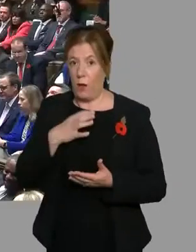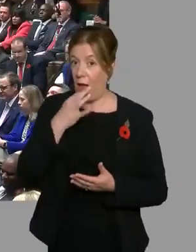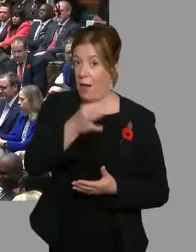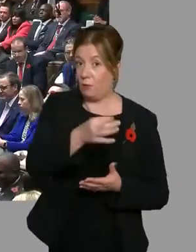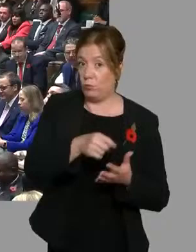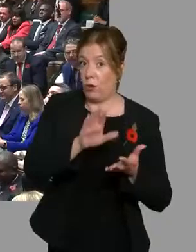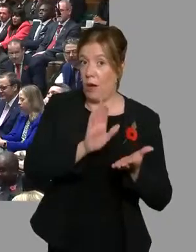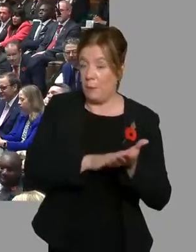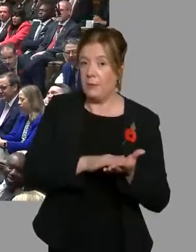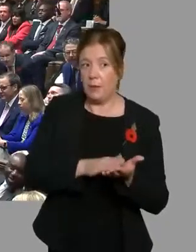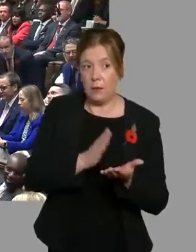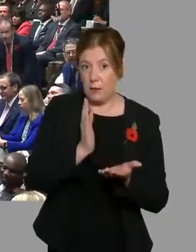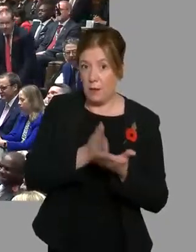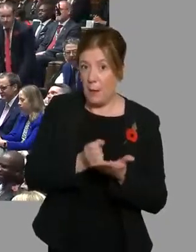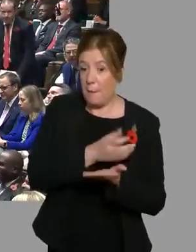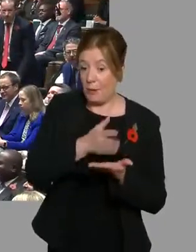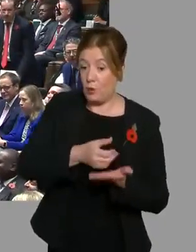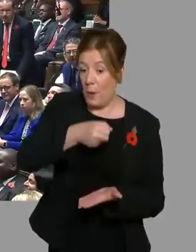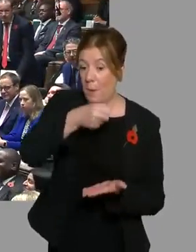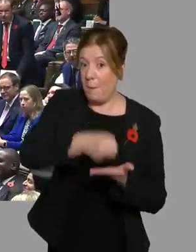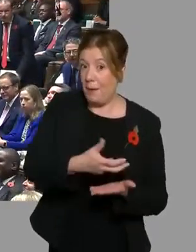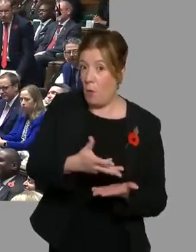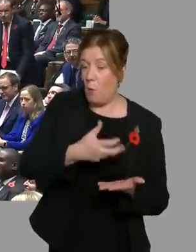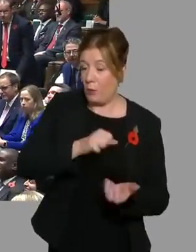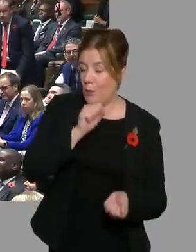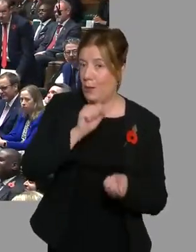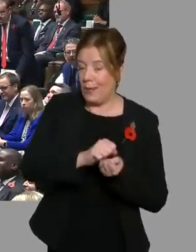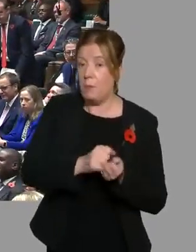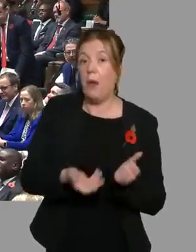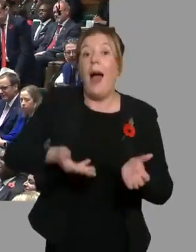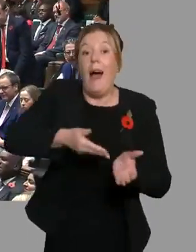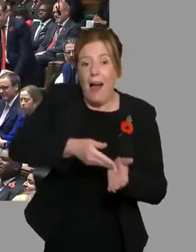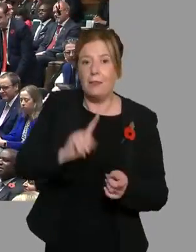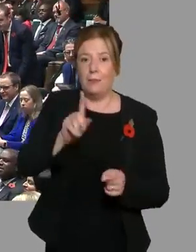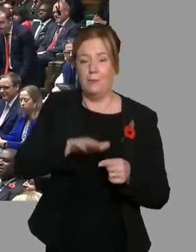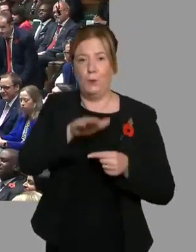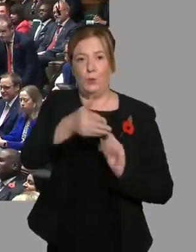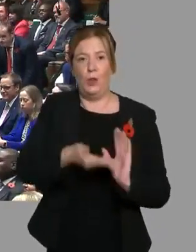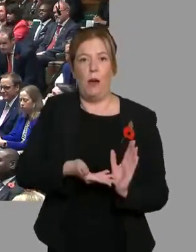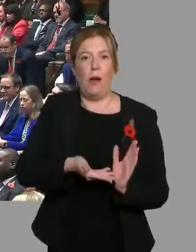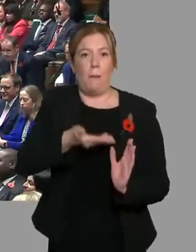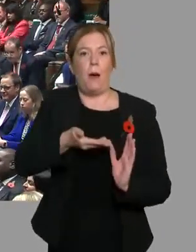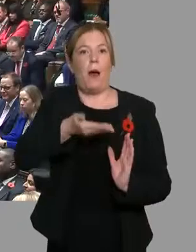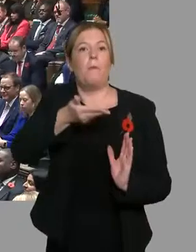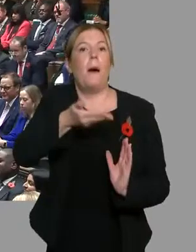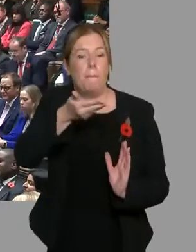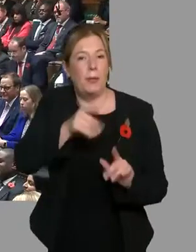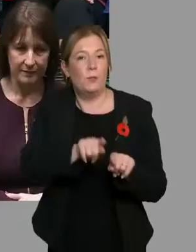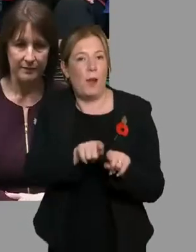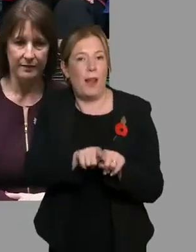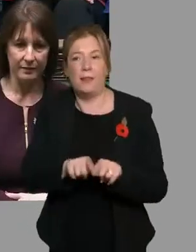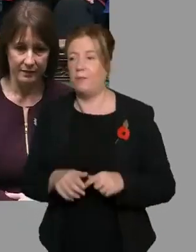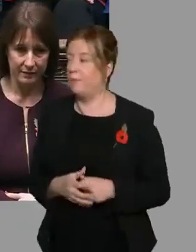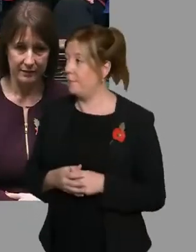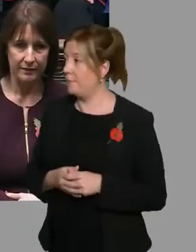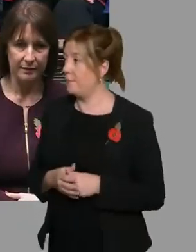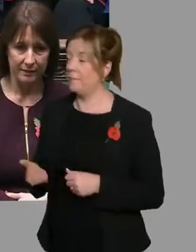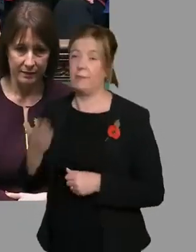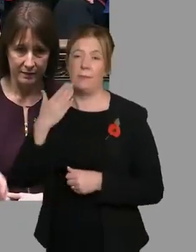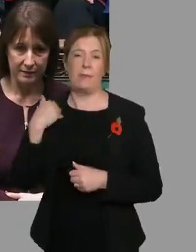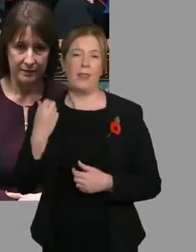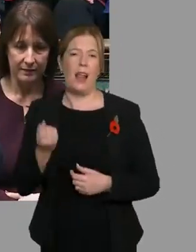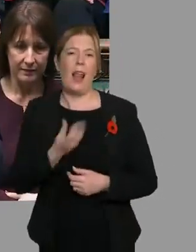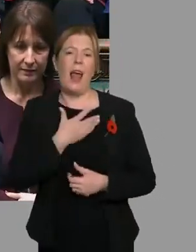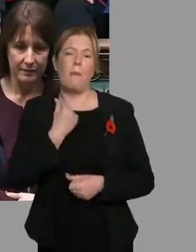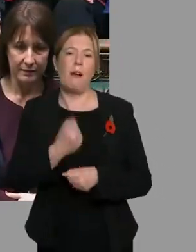allow? Prime Minister. Mr. Speaker, the last Labour government transformed the labour market with the national minimum